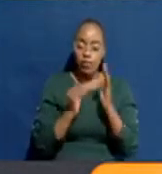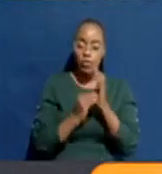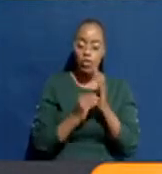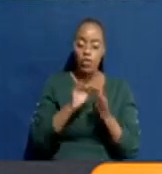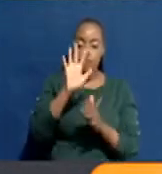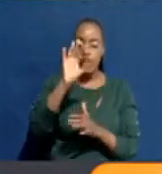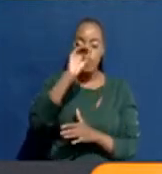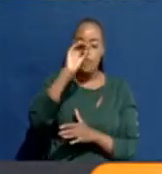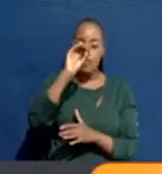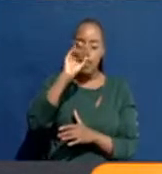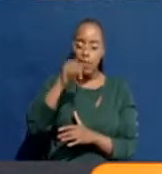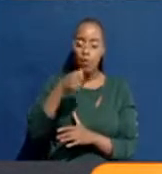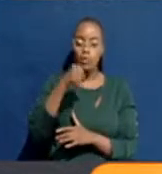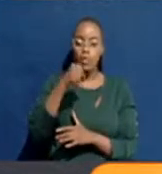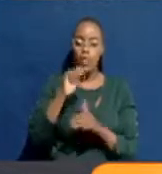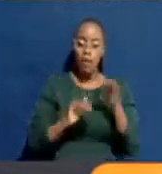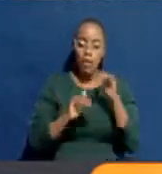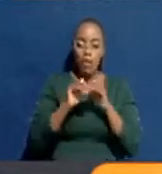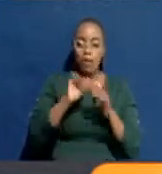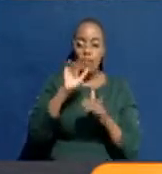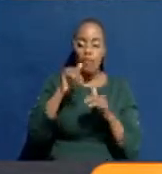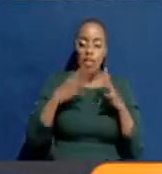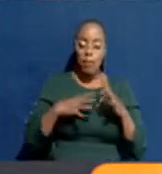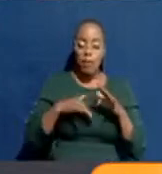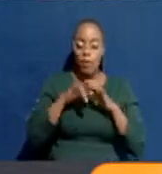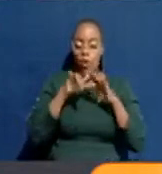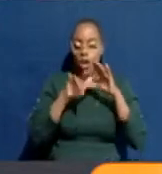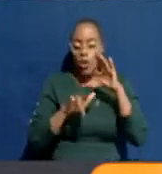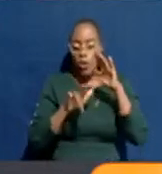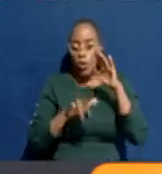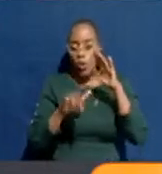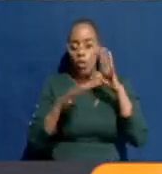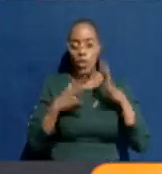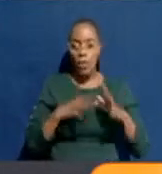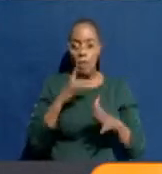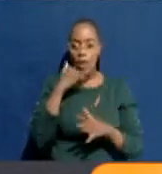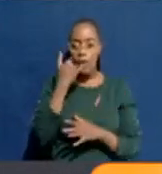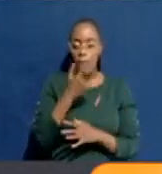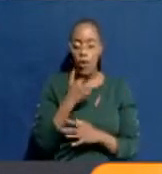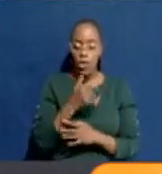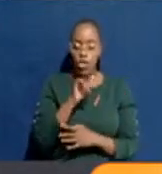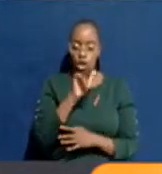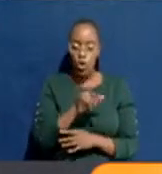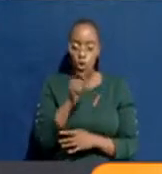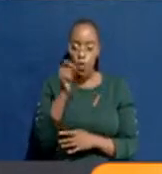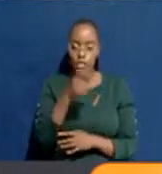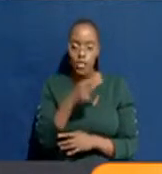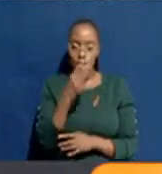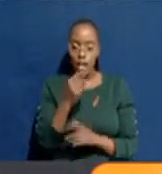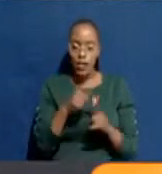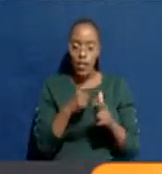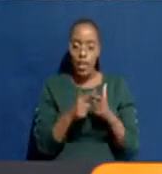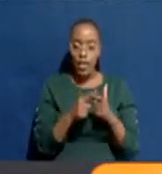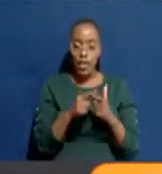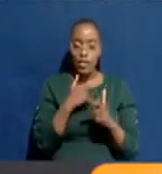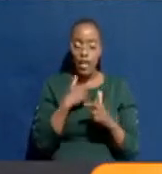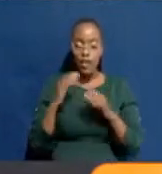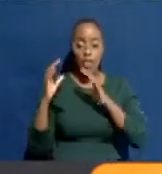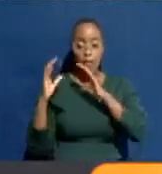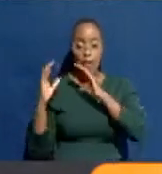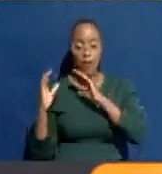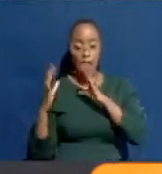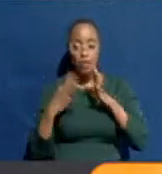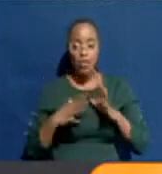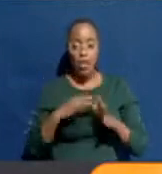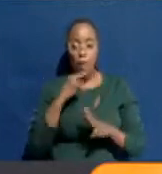5,000. Mm-hmm. What does that mean? Mm-hmm. That the people at the lower cadre, the people with low incomes, then they were carrying the burden of the